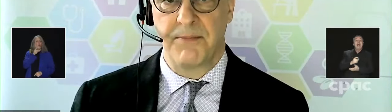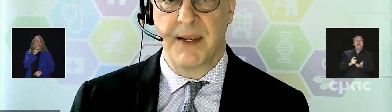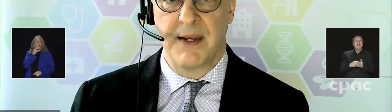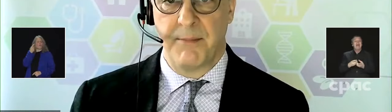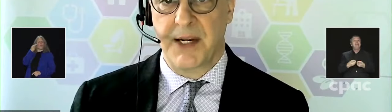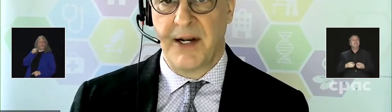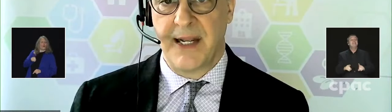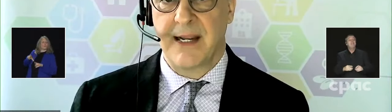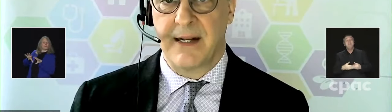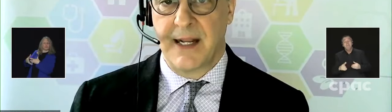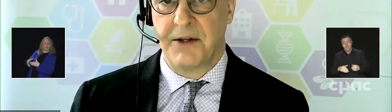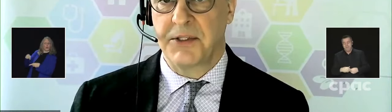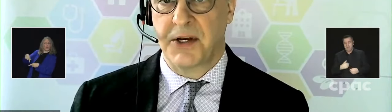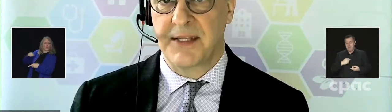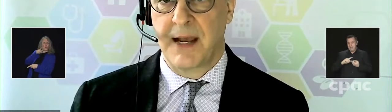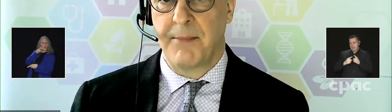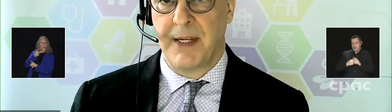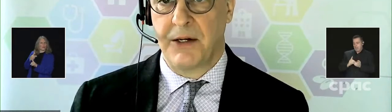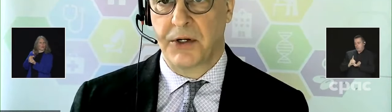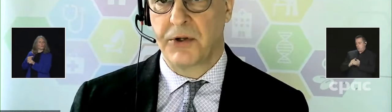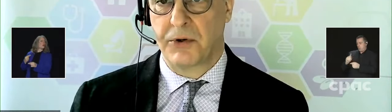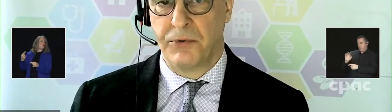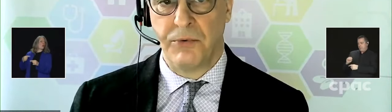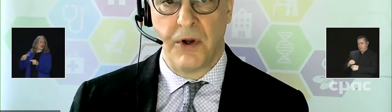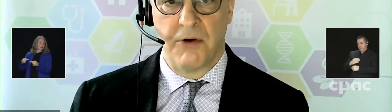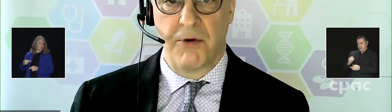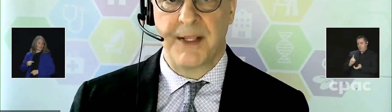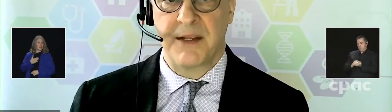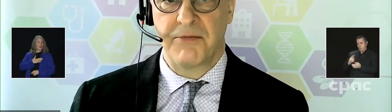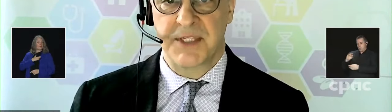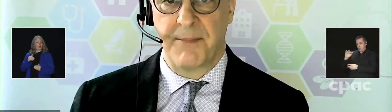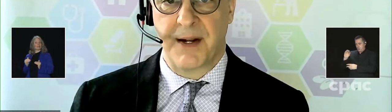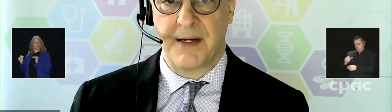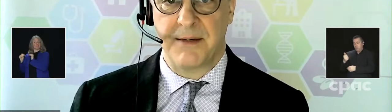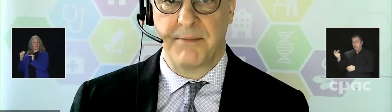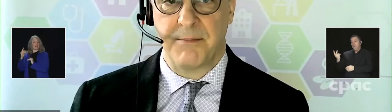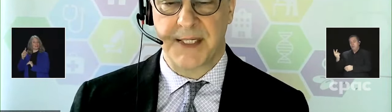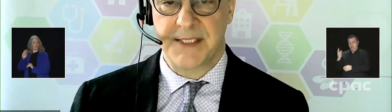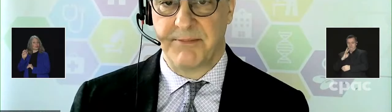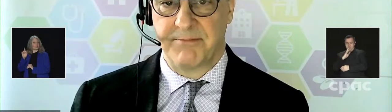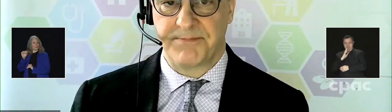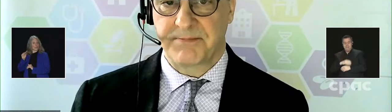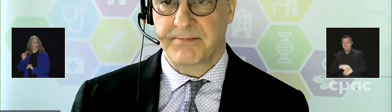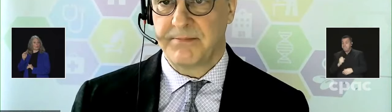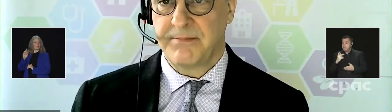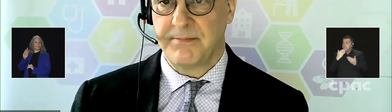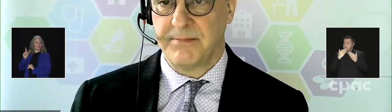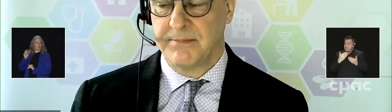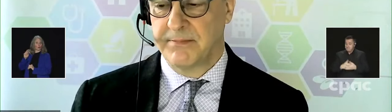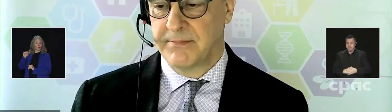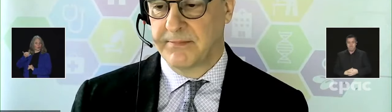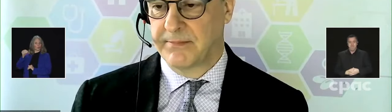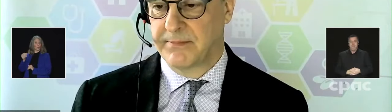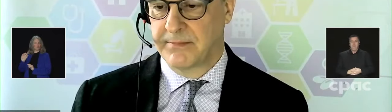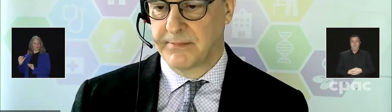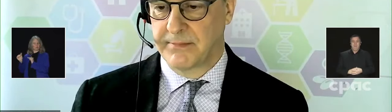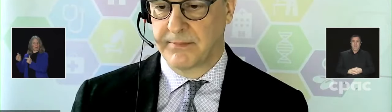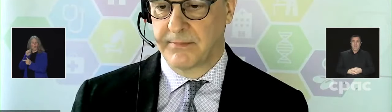disponible. Mes collègues, la Dr Tam et le Dr Njoo, vont maintenant vous en parler. Merci.